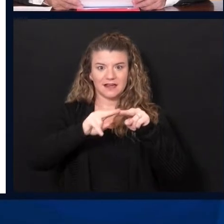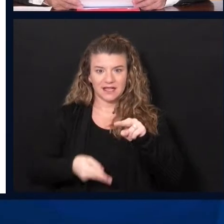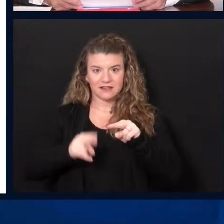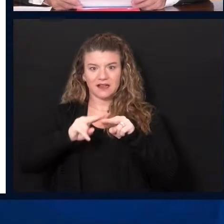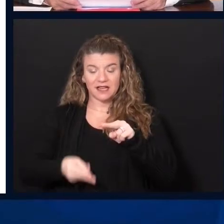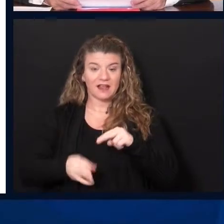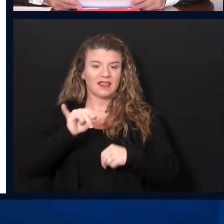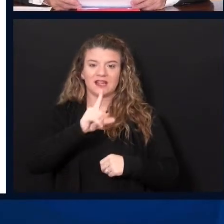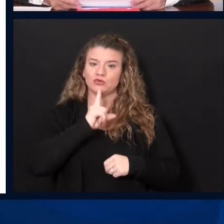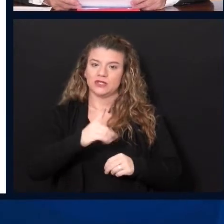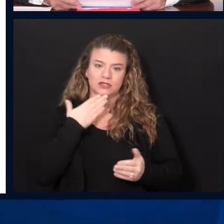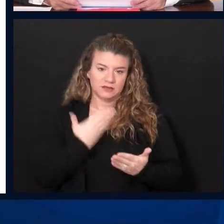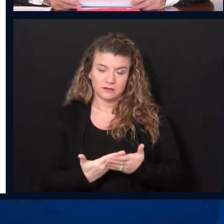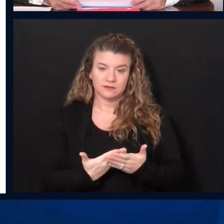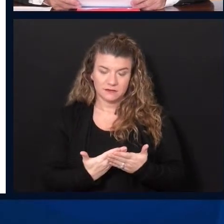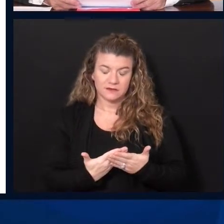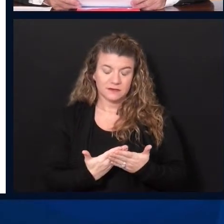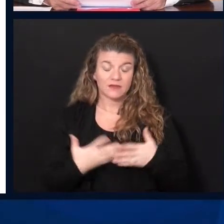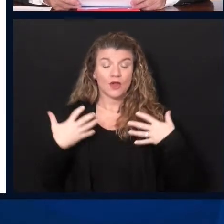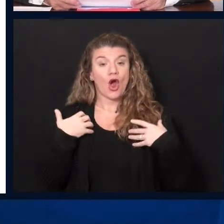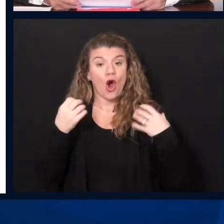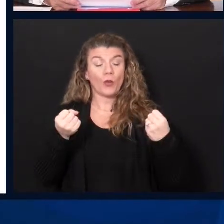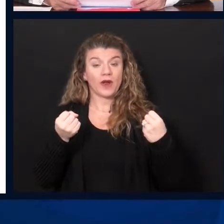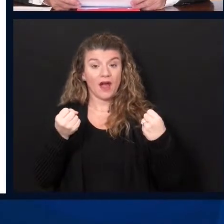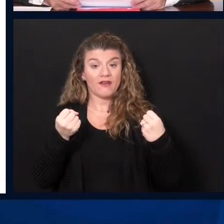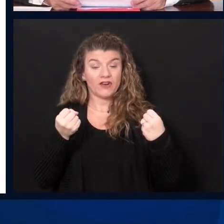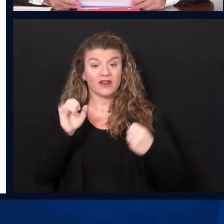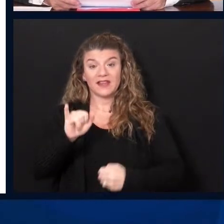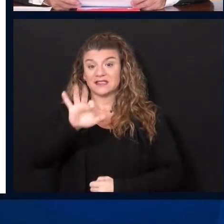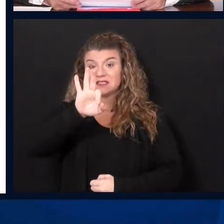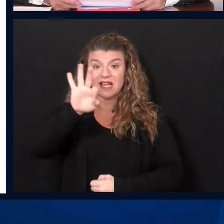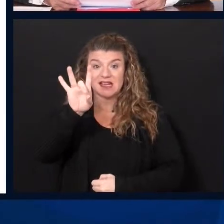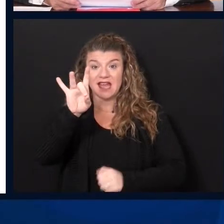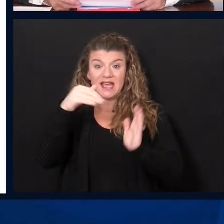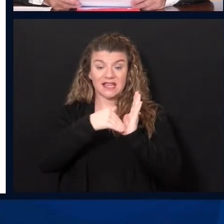So that's really good. Our recovered cases are